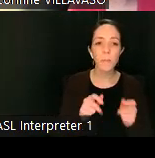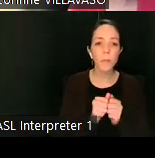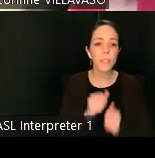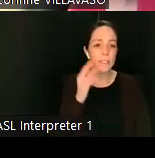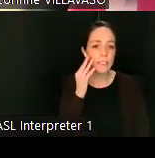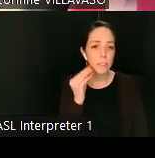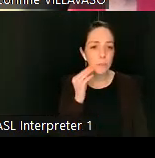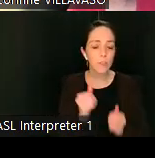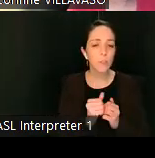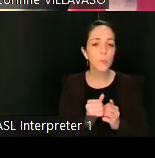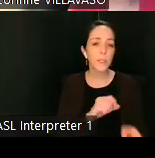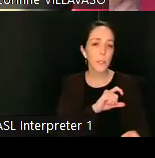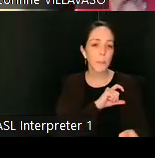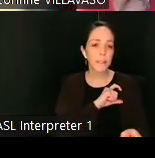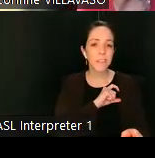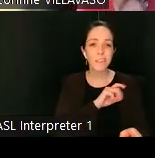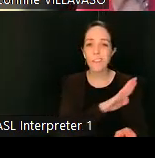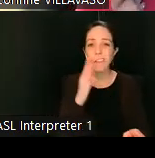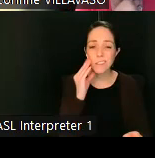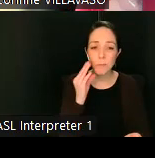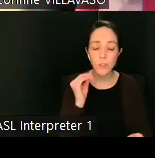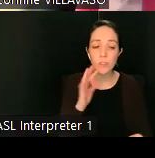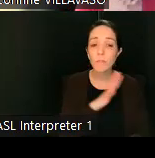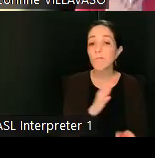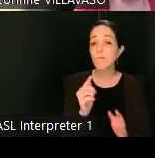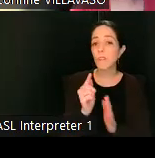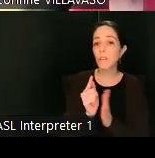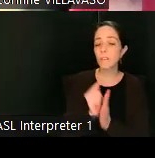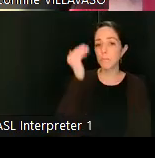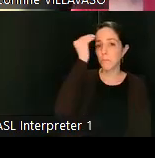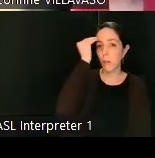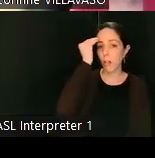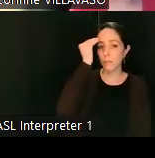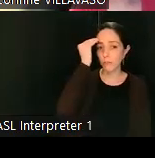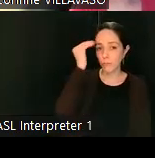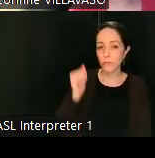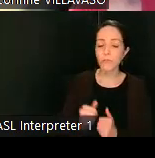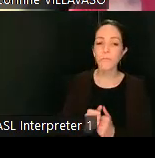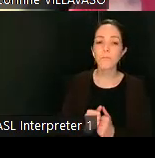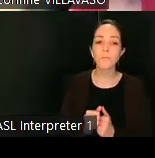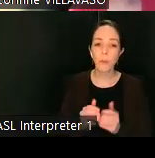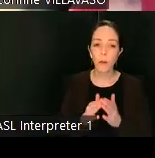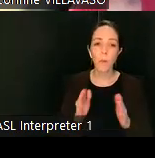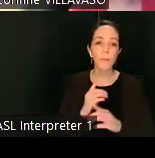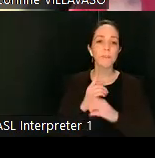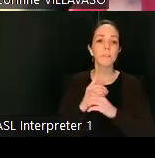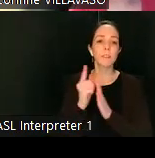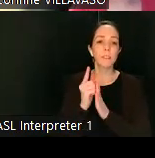police accountability experience, legal knowledge, for instance, public defense lawyers and civil rights lawyers.